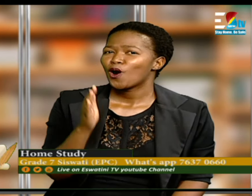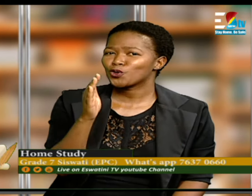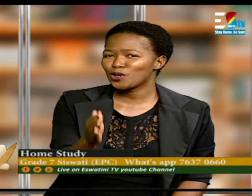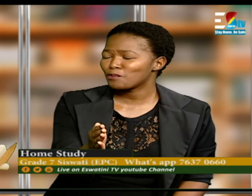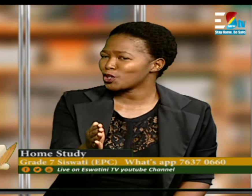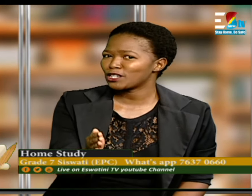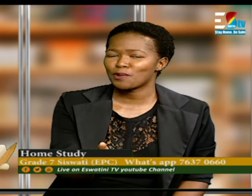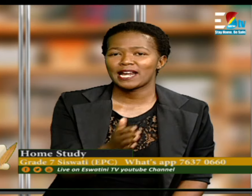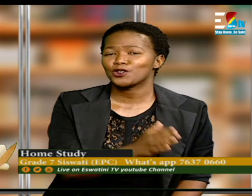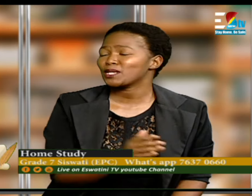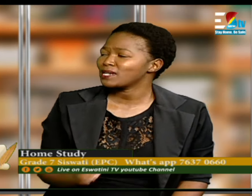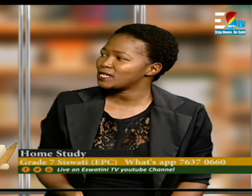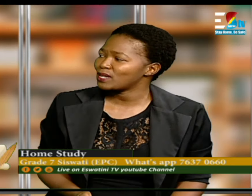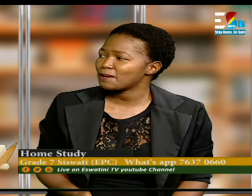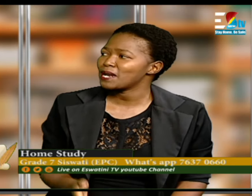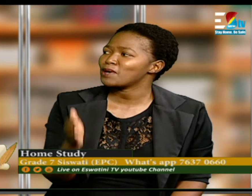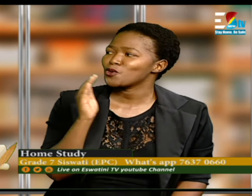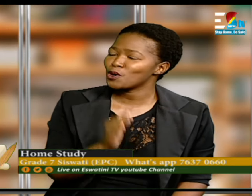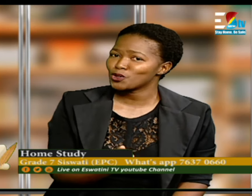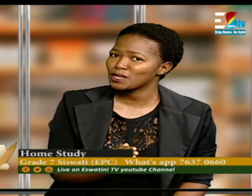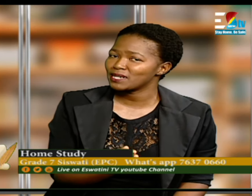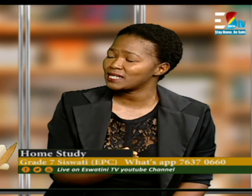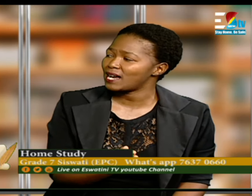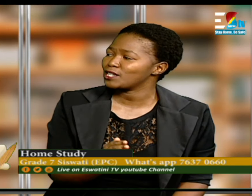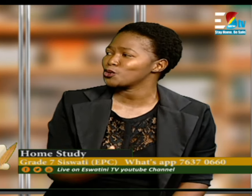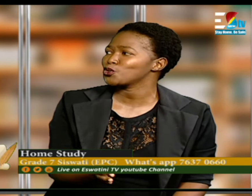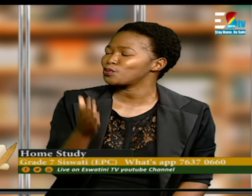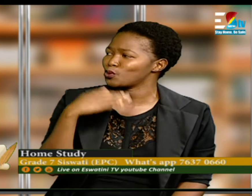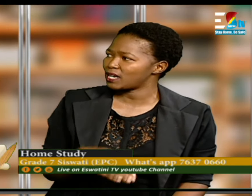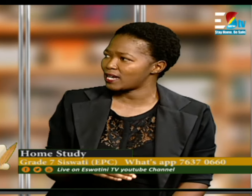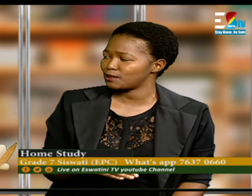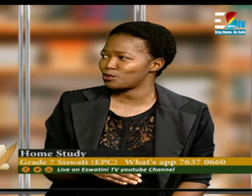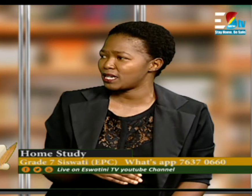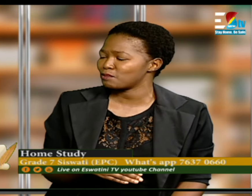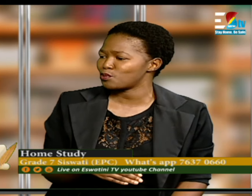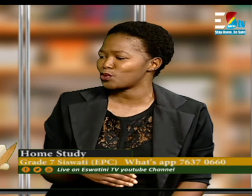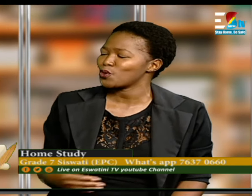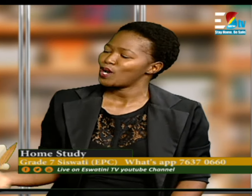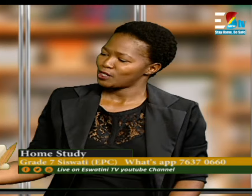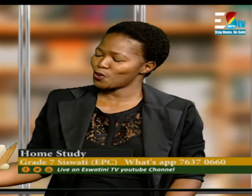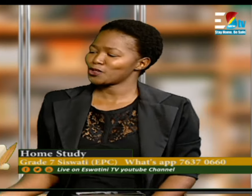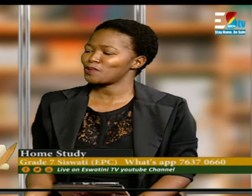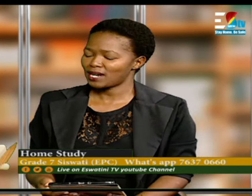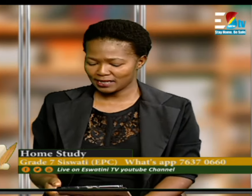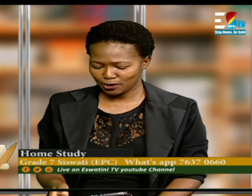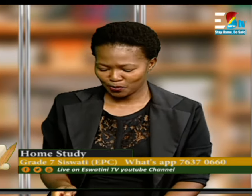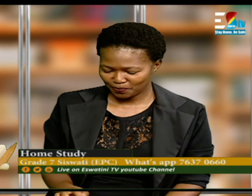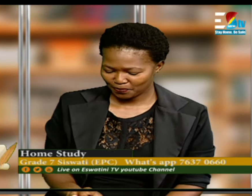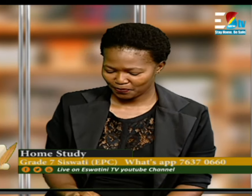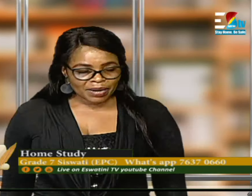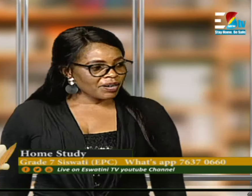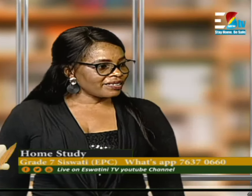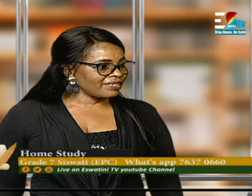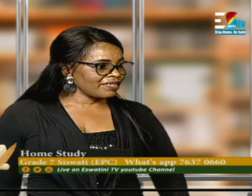before, unembuto latoba nayo tosebenzisa WhatsApp number noma utosebenzisa YouTube ukuze asibute imibuto. So ungachubeka Zethu.